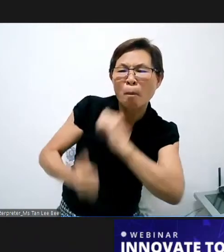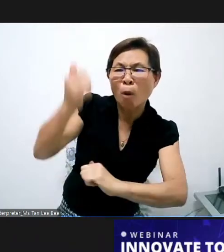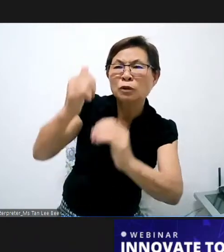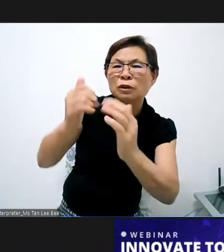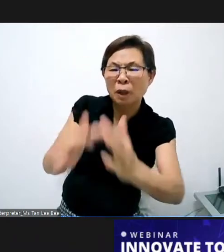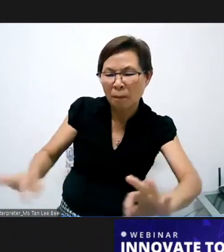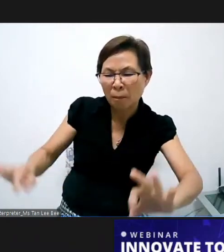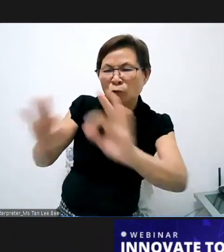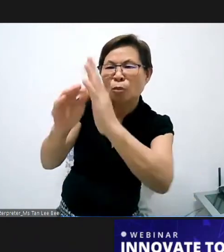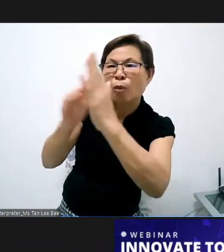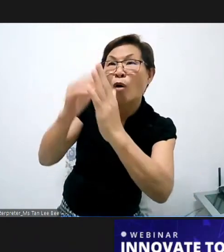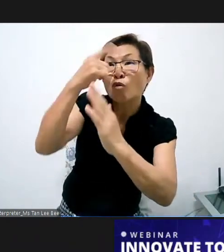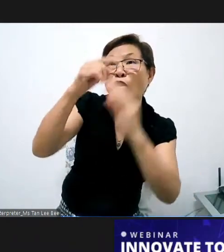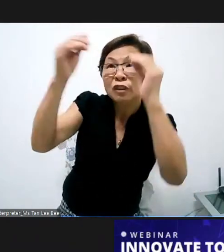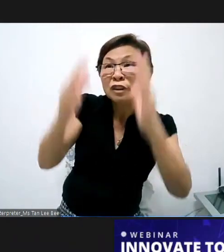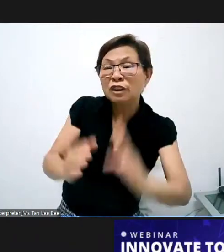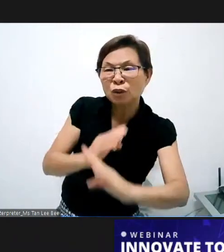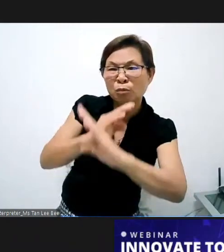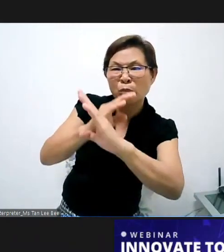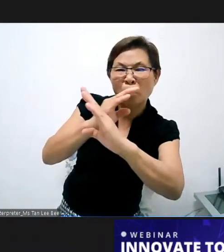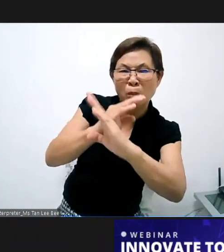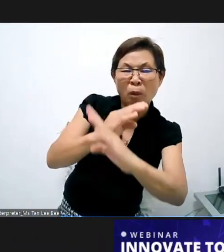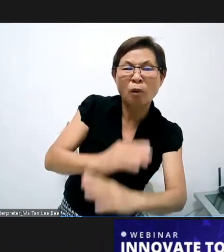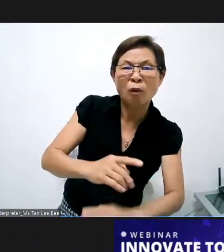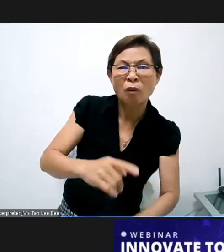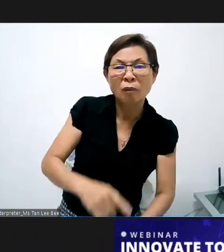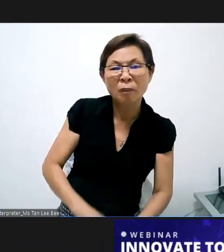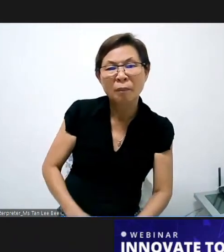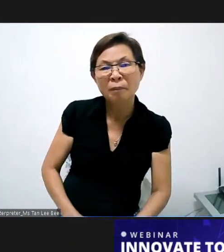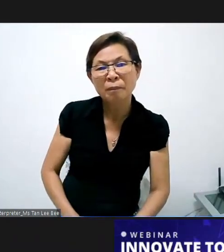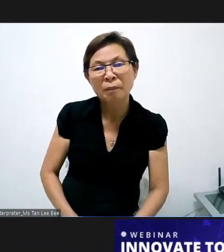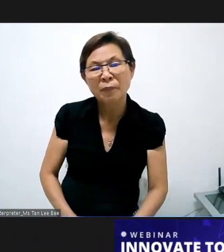to innovate? Can you perhaps share from